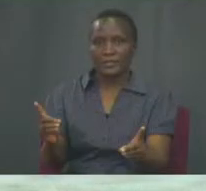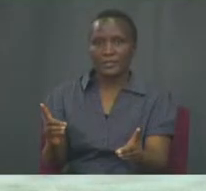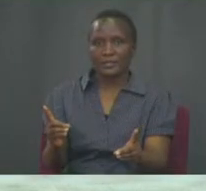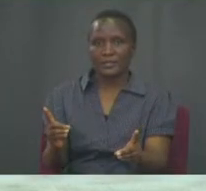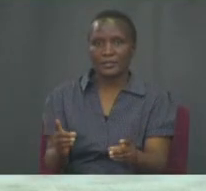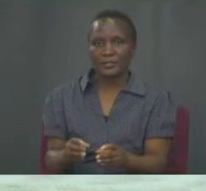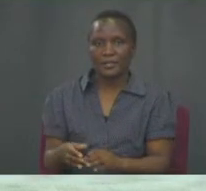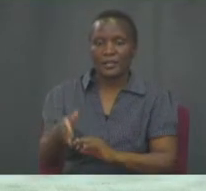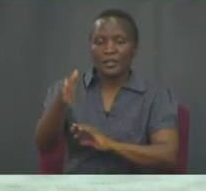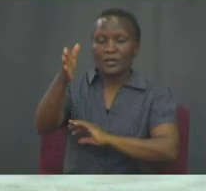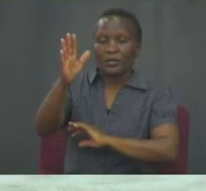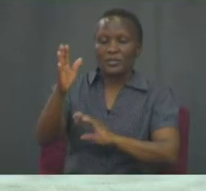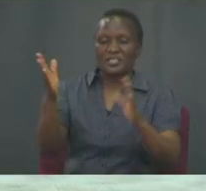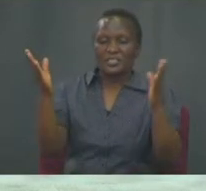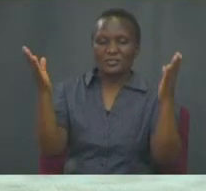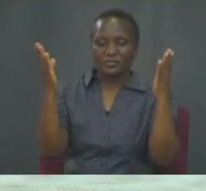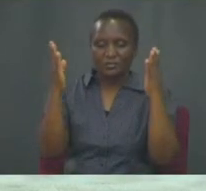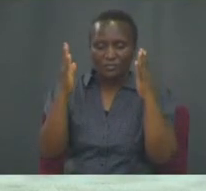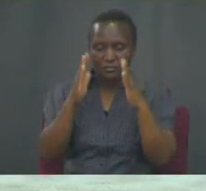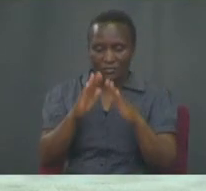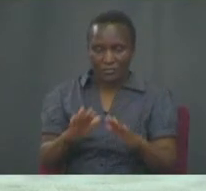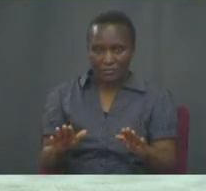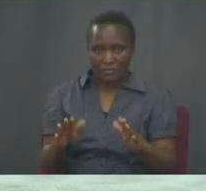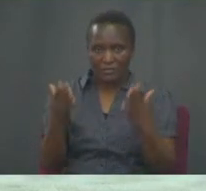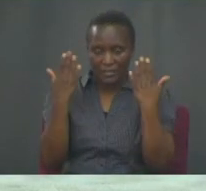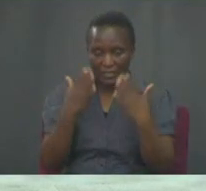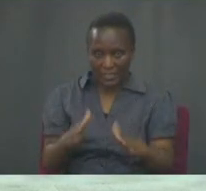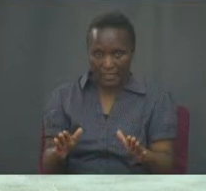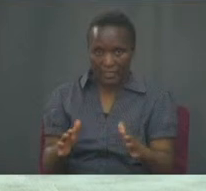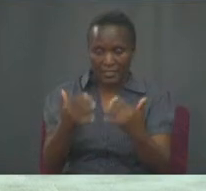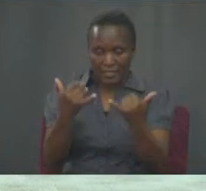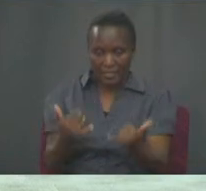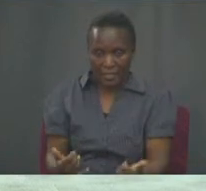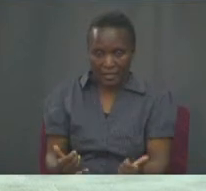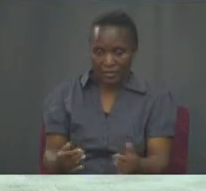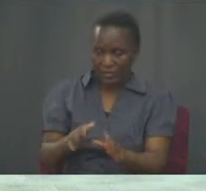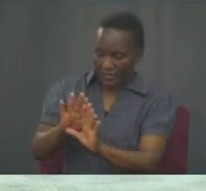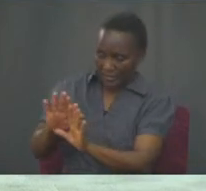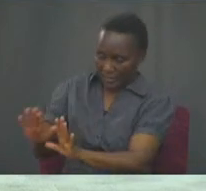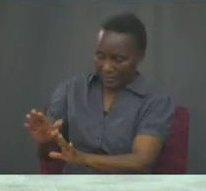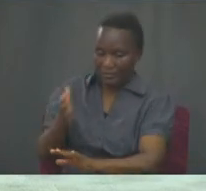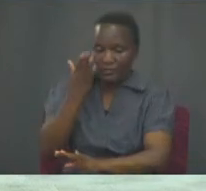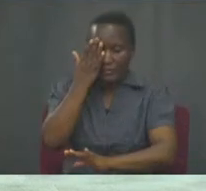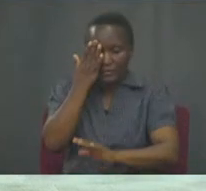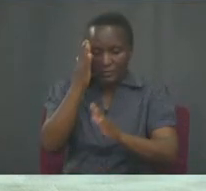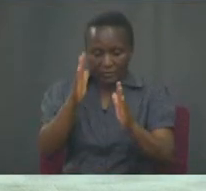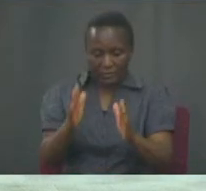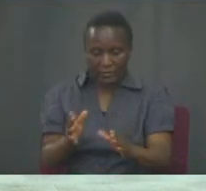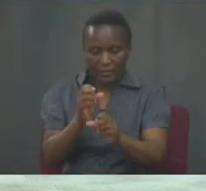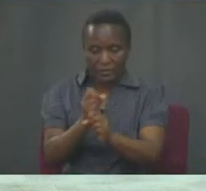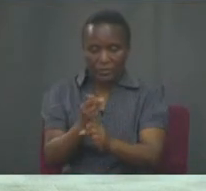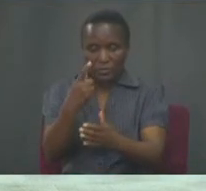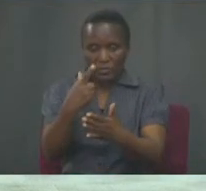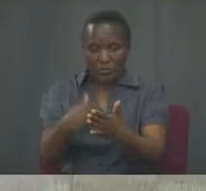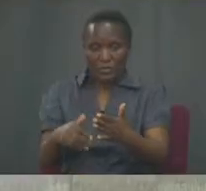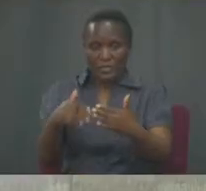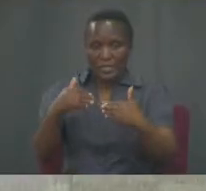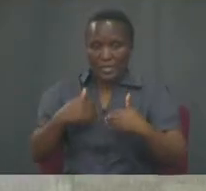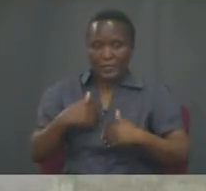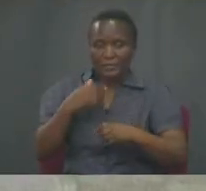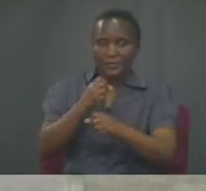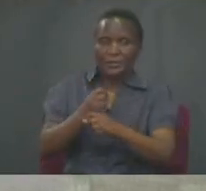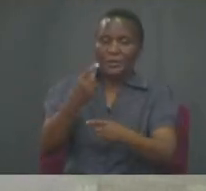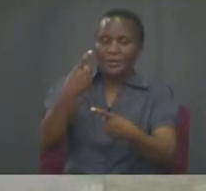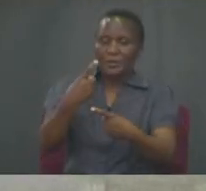God is done. It now remains for the Israelites to do what they have to do, but God is